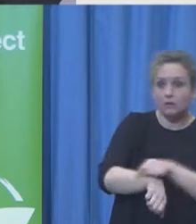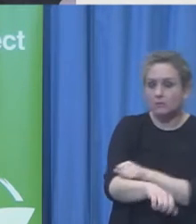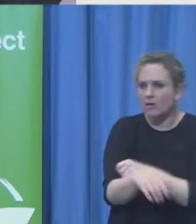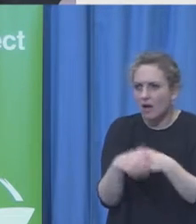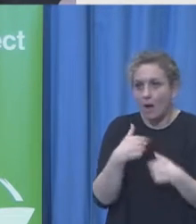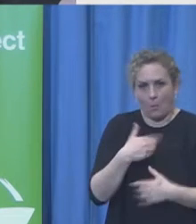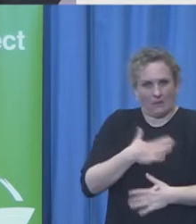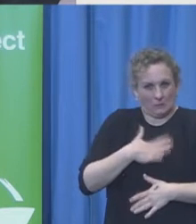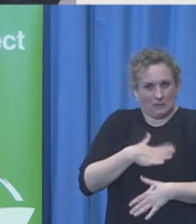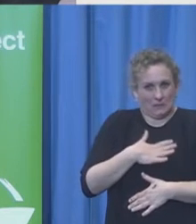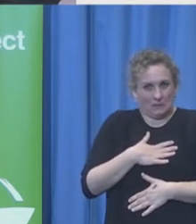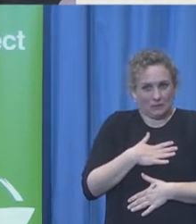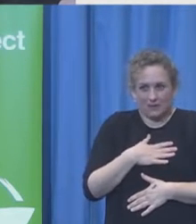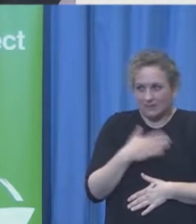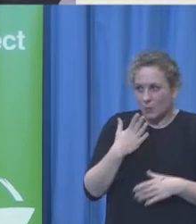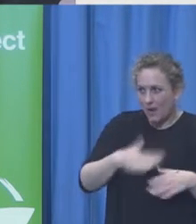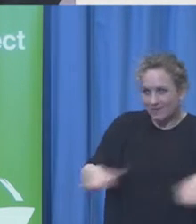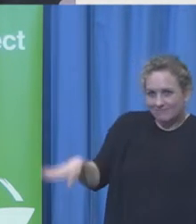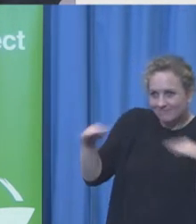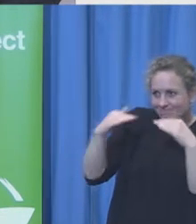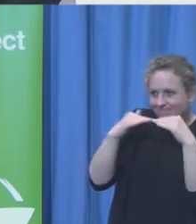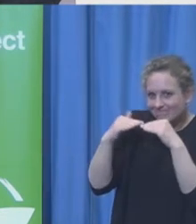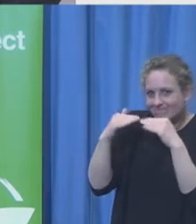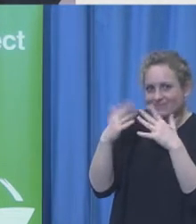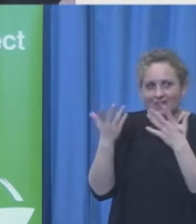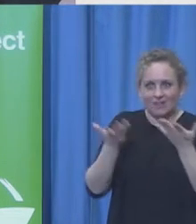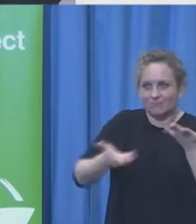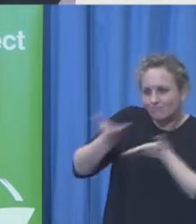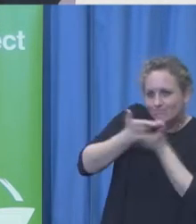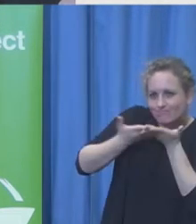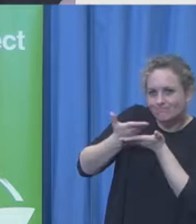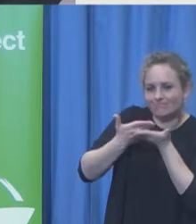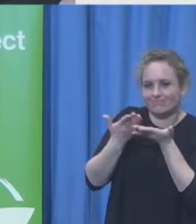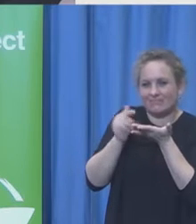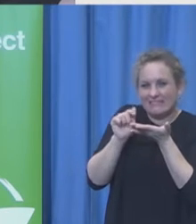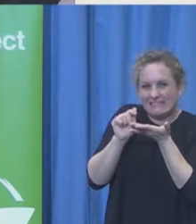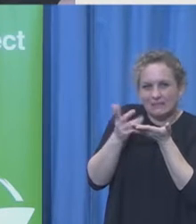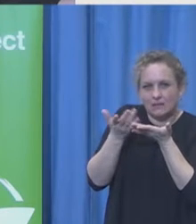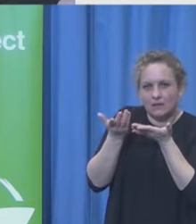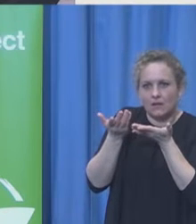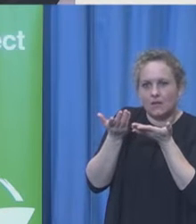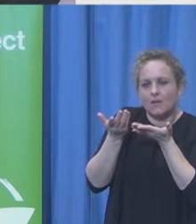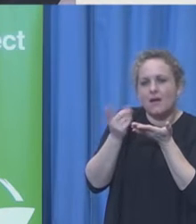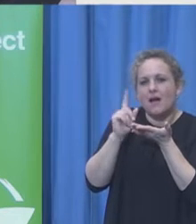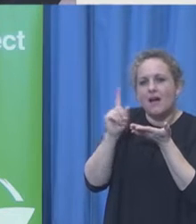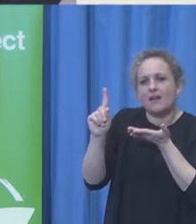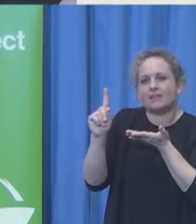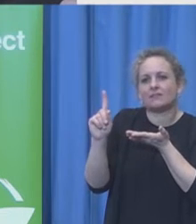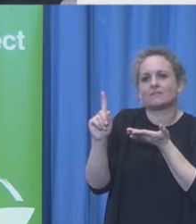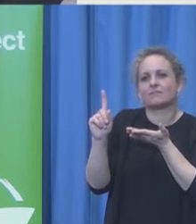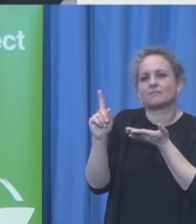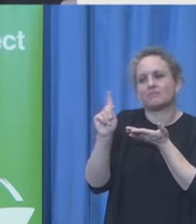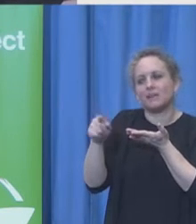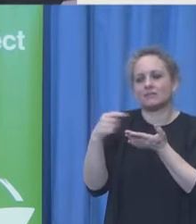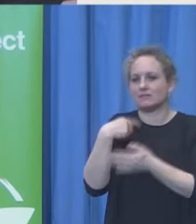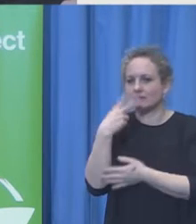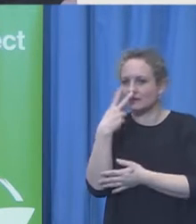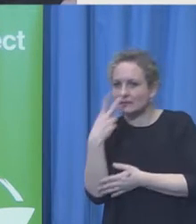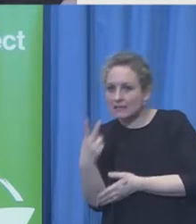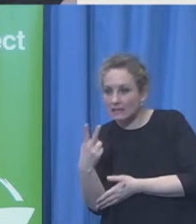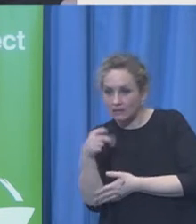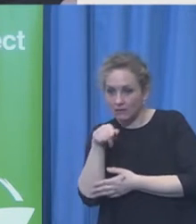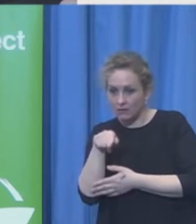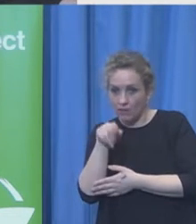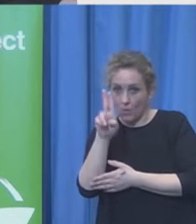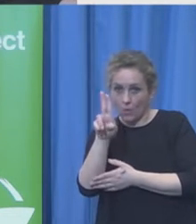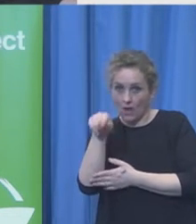The fact that we are now just weeks away from ratifying the UN Convention on the Rights of Disability means